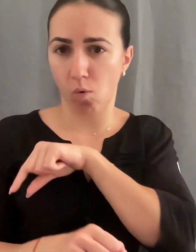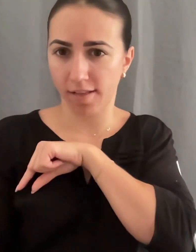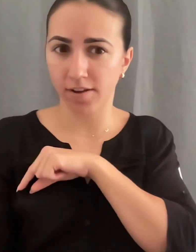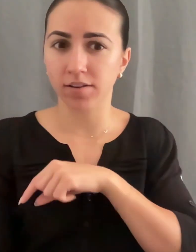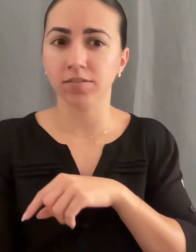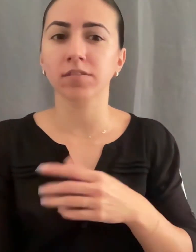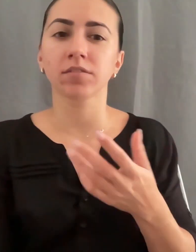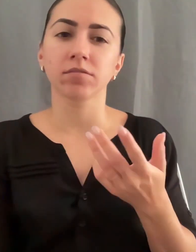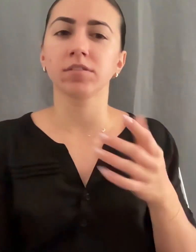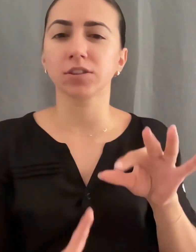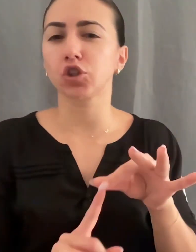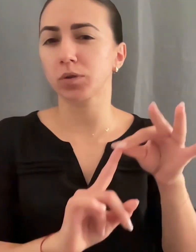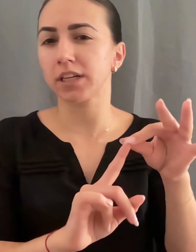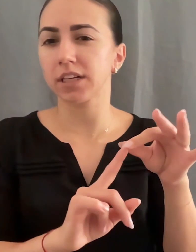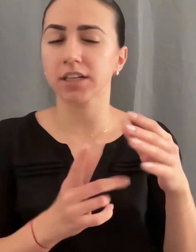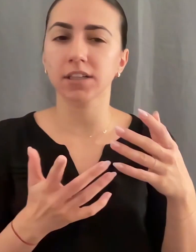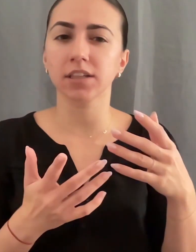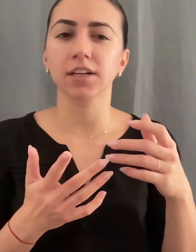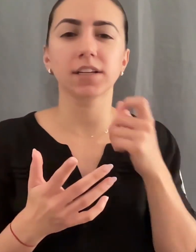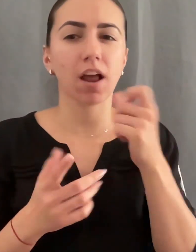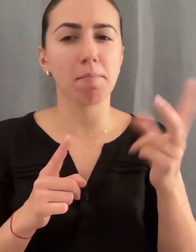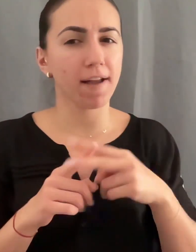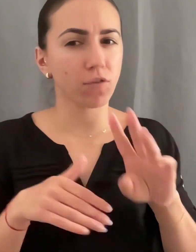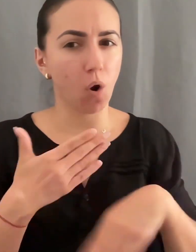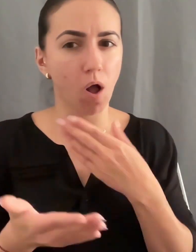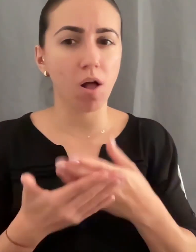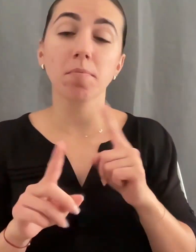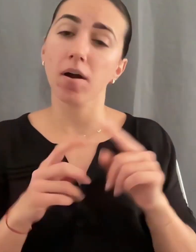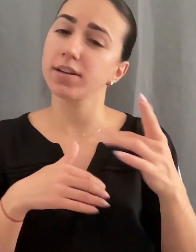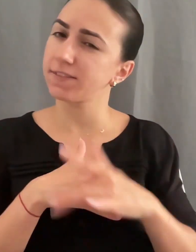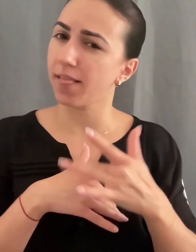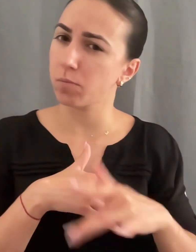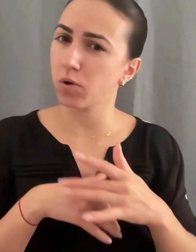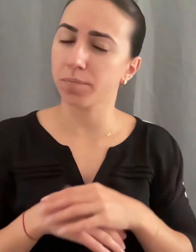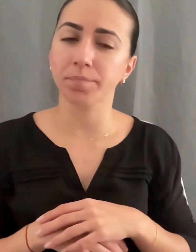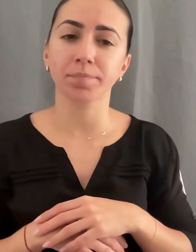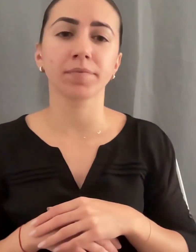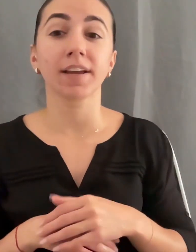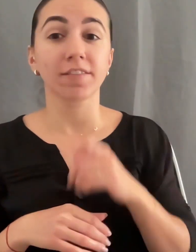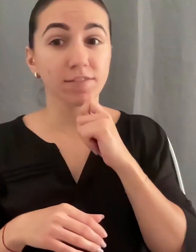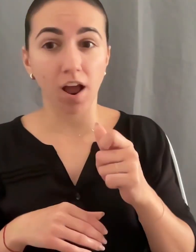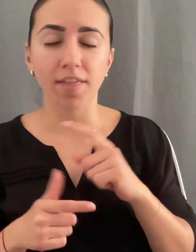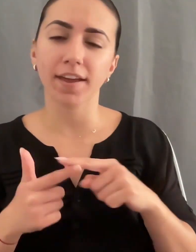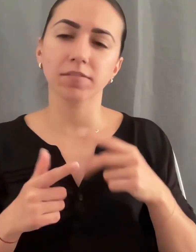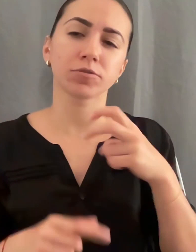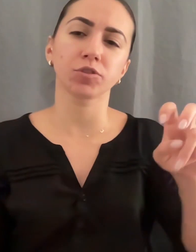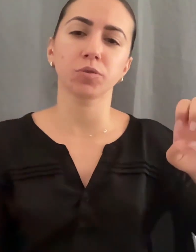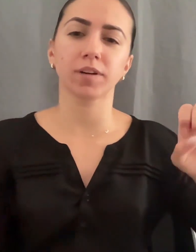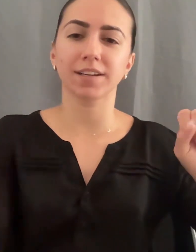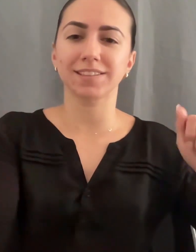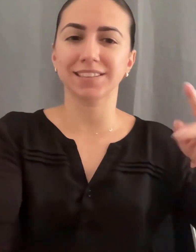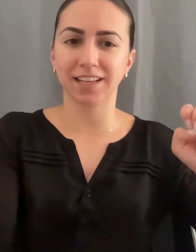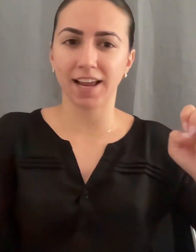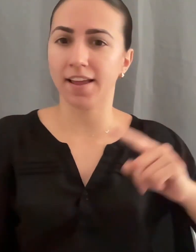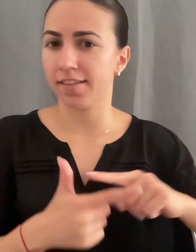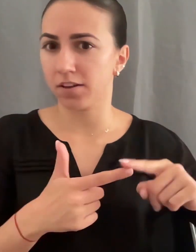that's kind of unique, so it's not going to apply for a lot of people, but that is available. If it doesn't, it goes to the estate, and then we go through